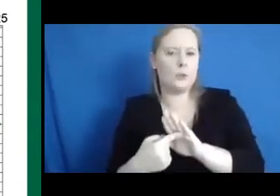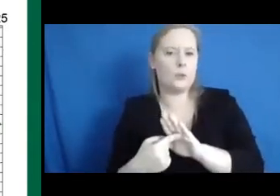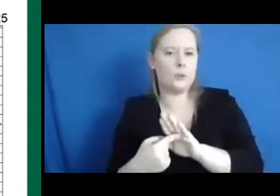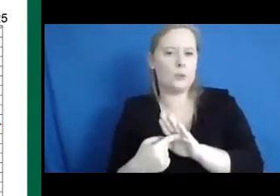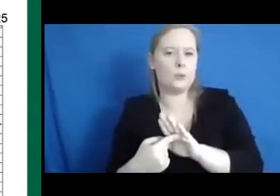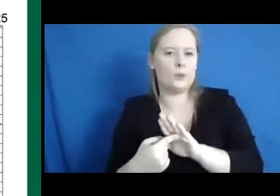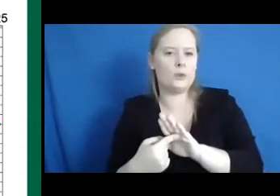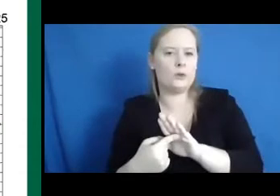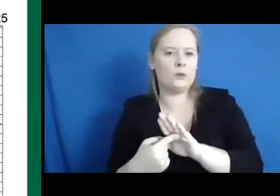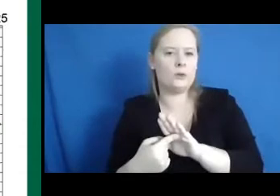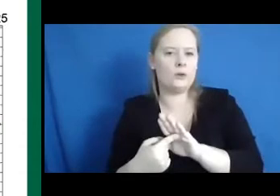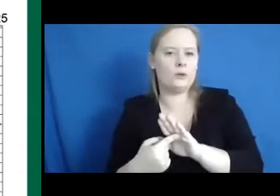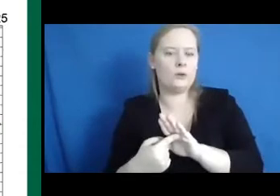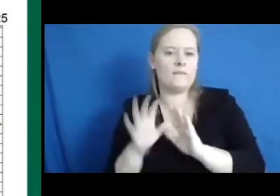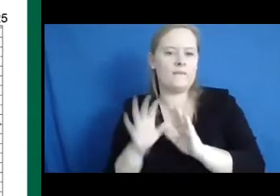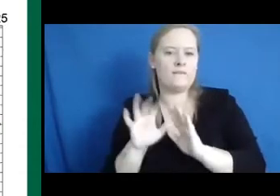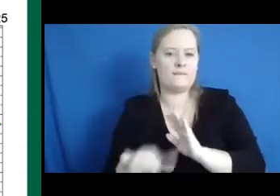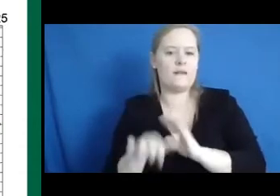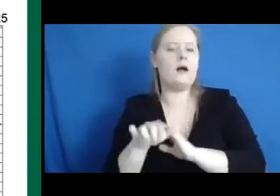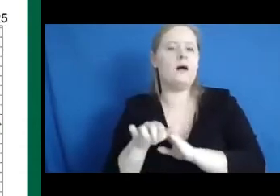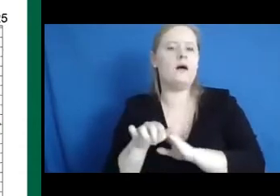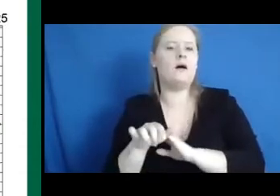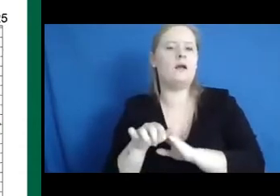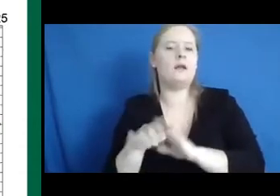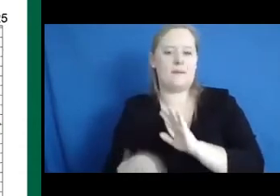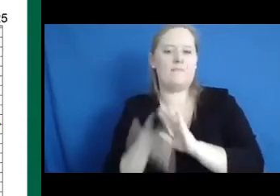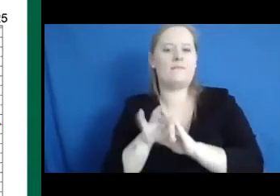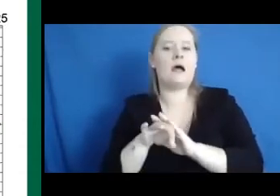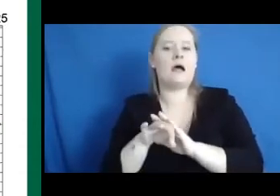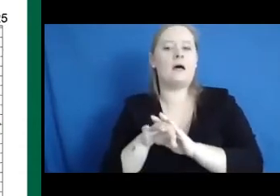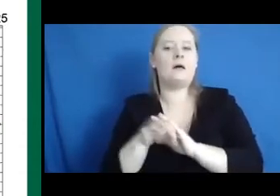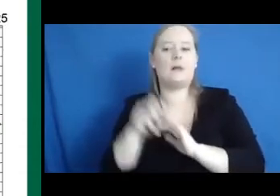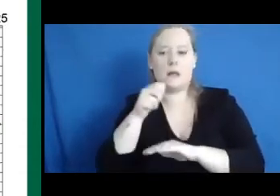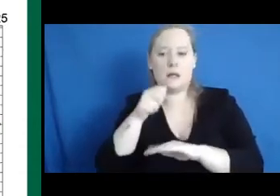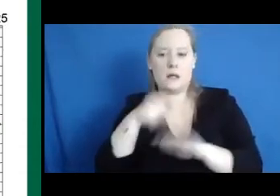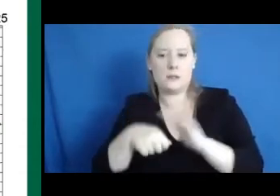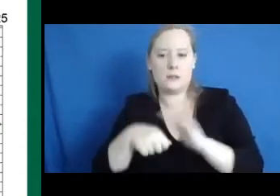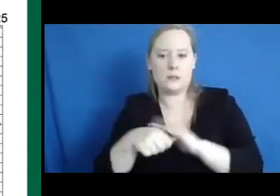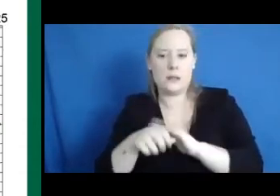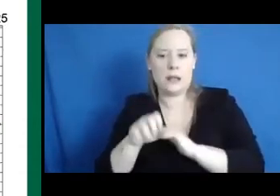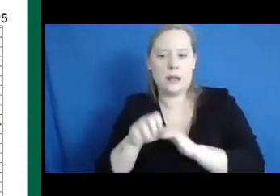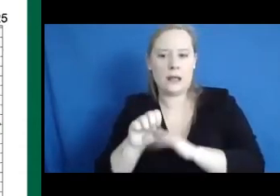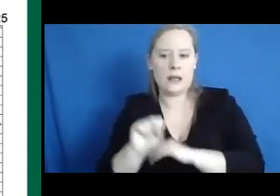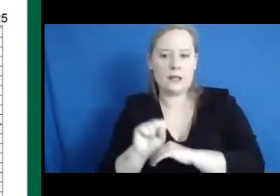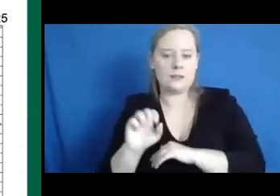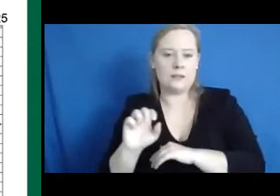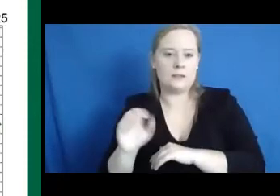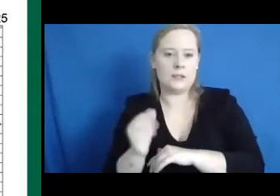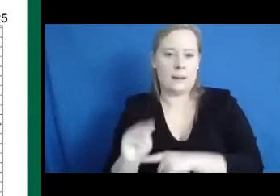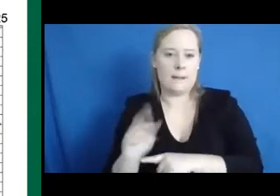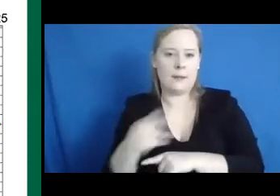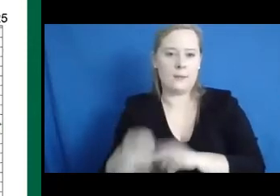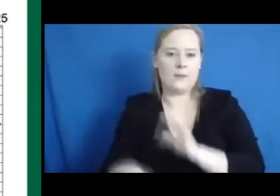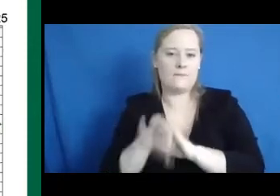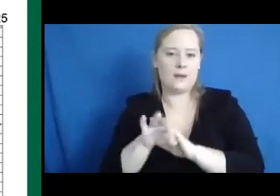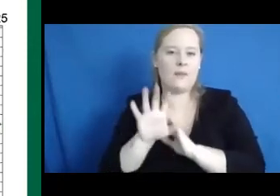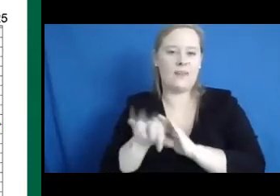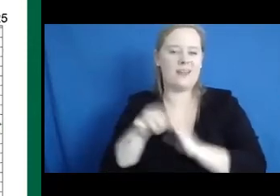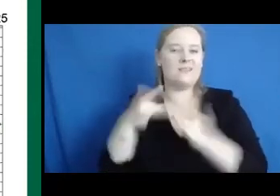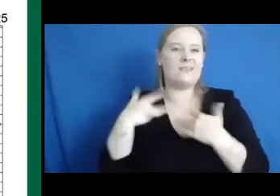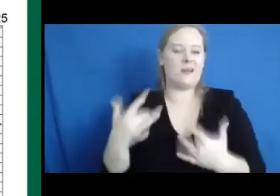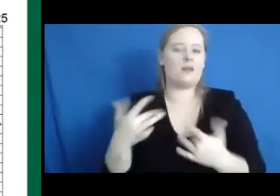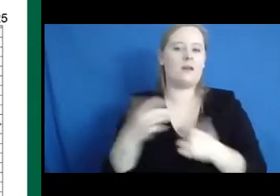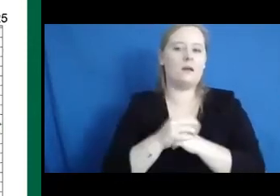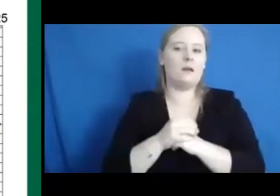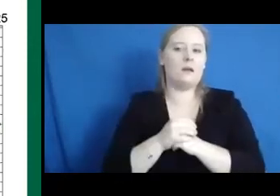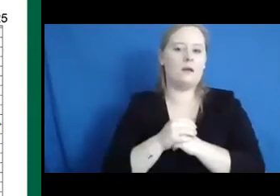copper sulfide we found under the SEM. And so that we do feel like is likely a grain or